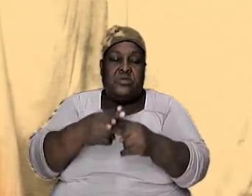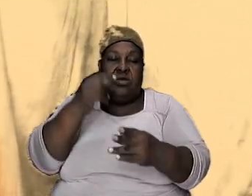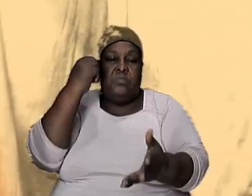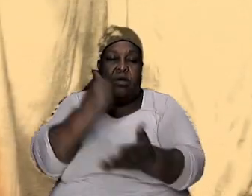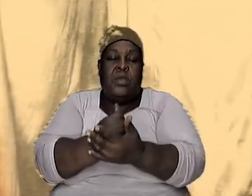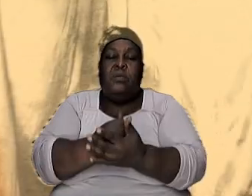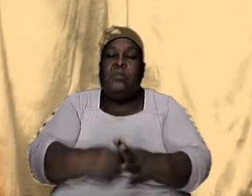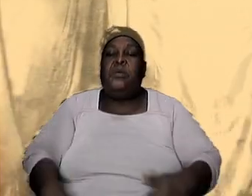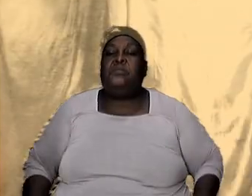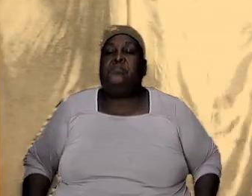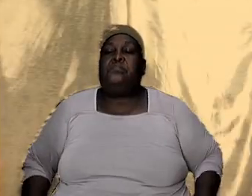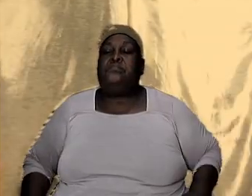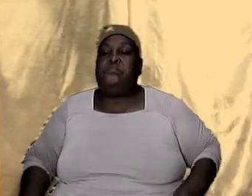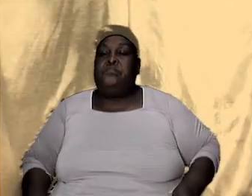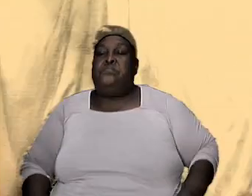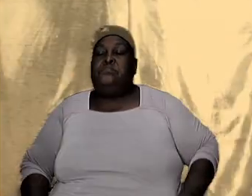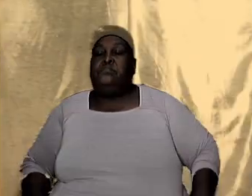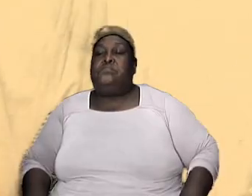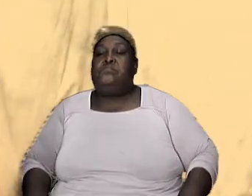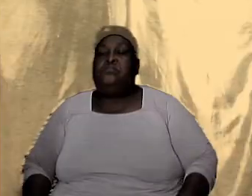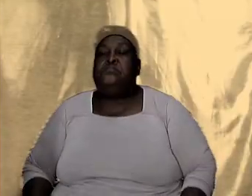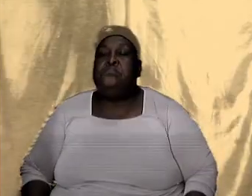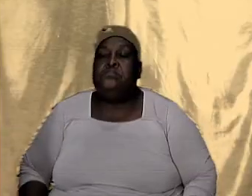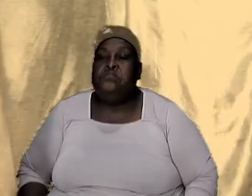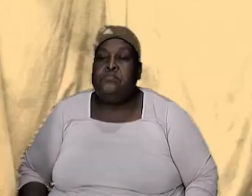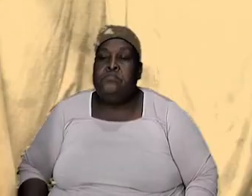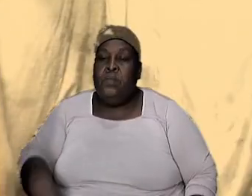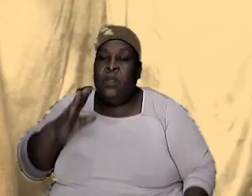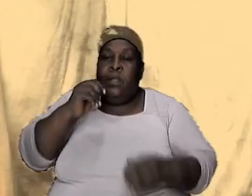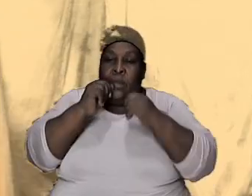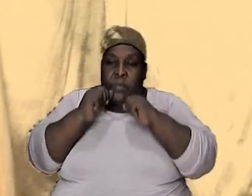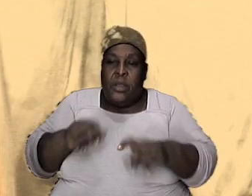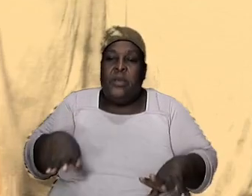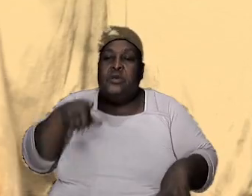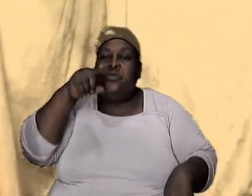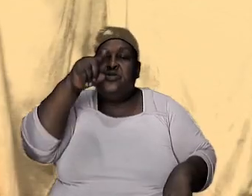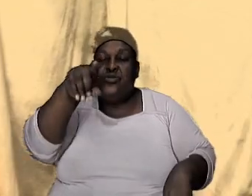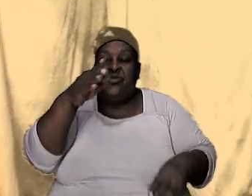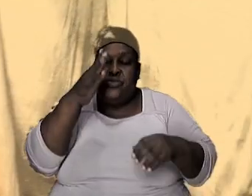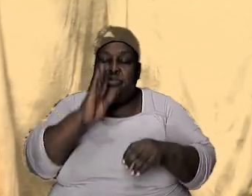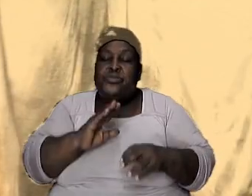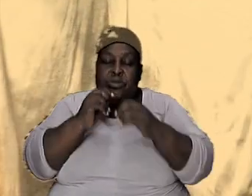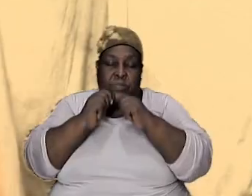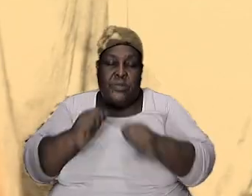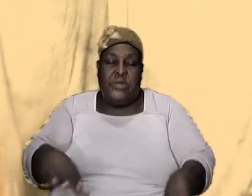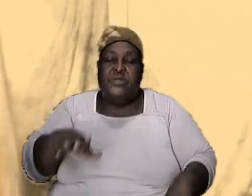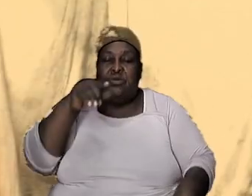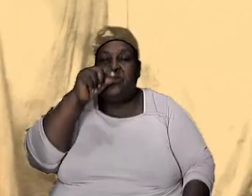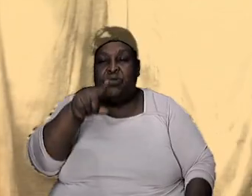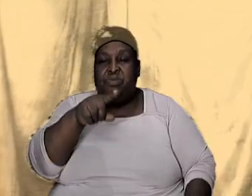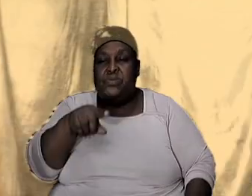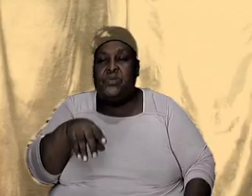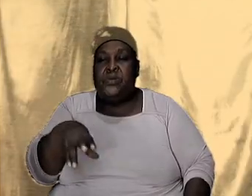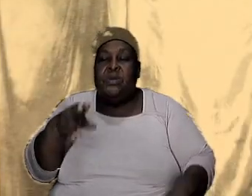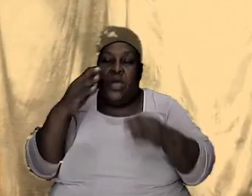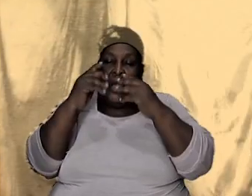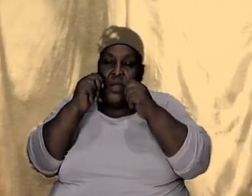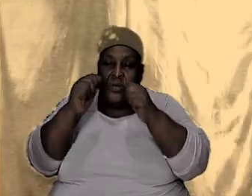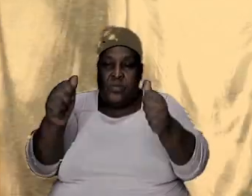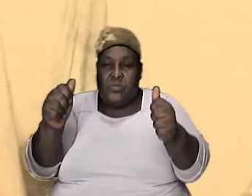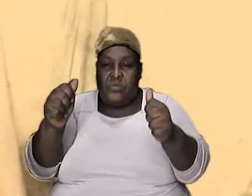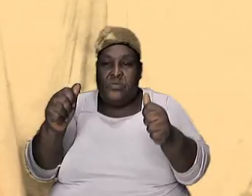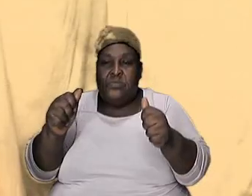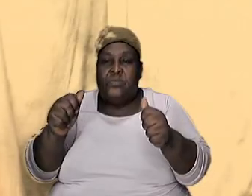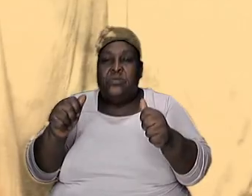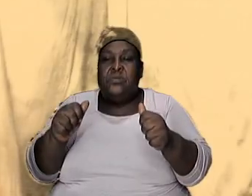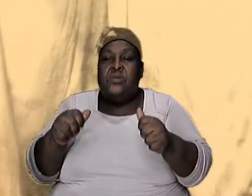amen, amen. Praise God. God bless you, God bless you, God bless you. By way of announcement, I just want